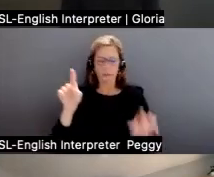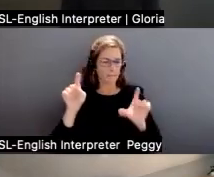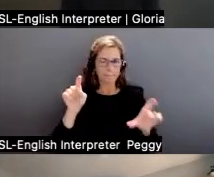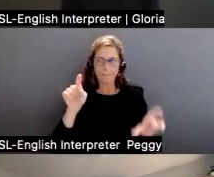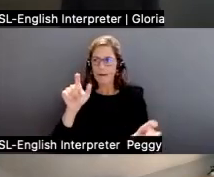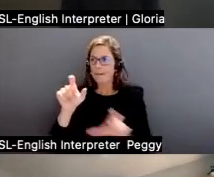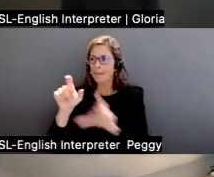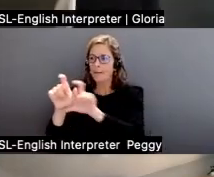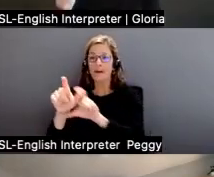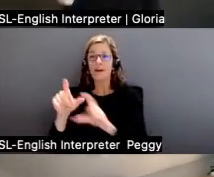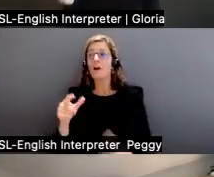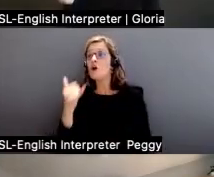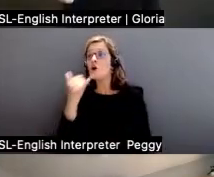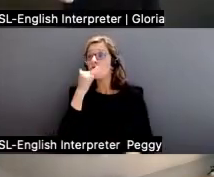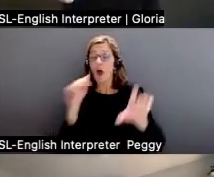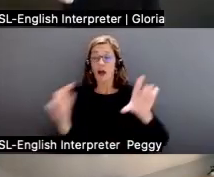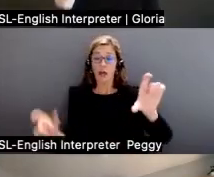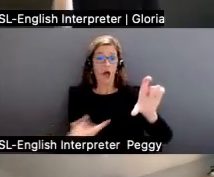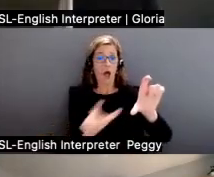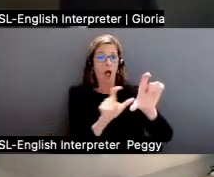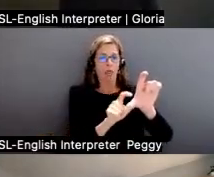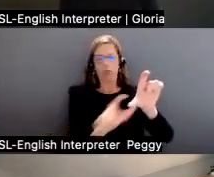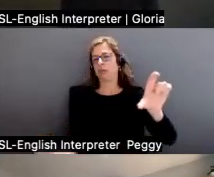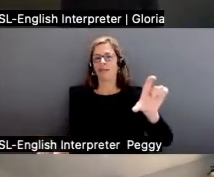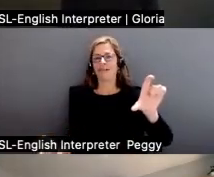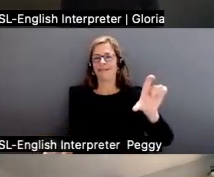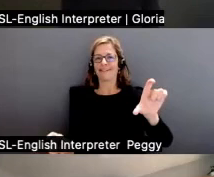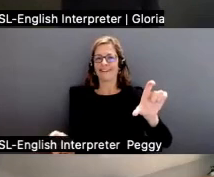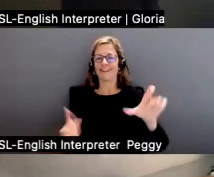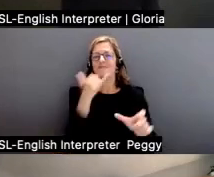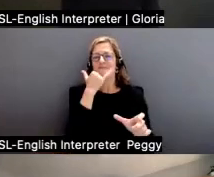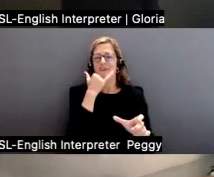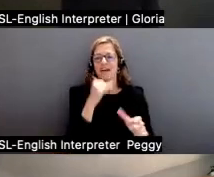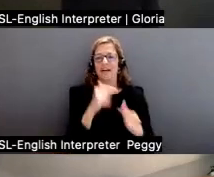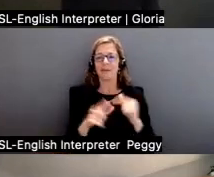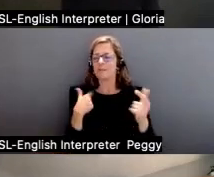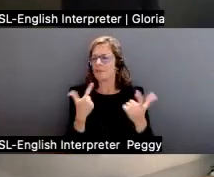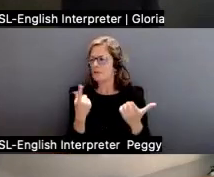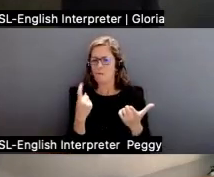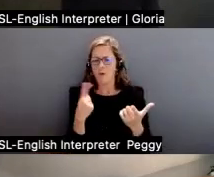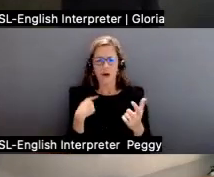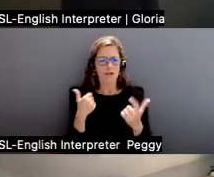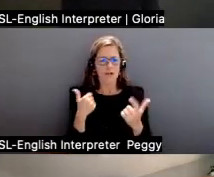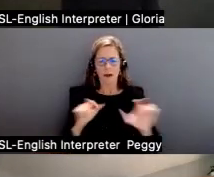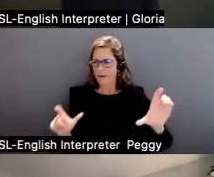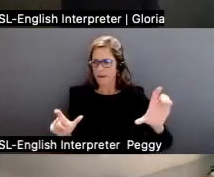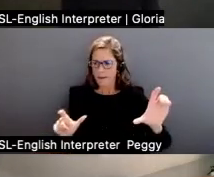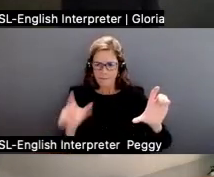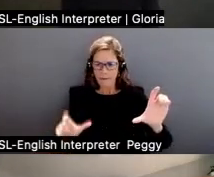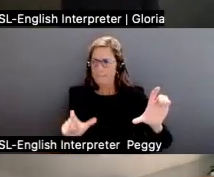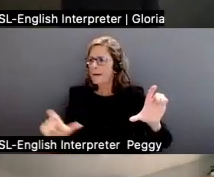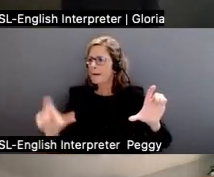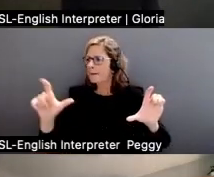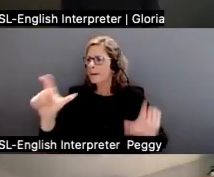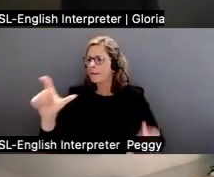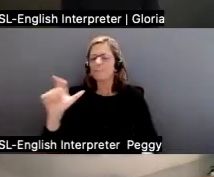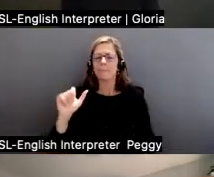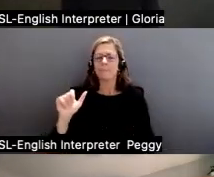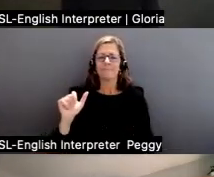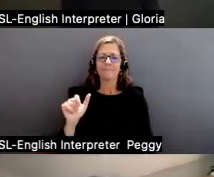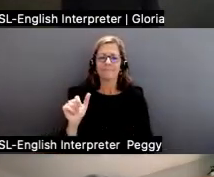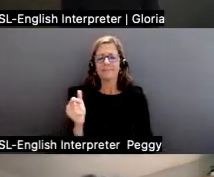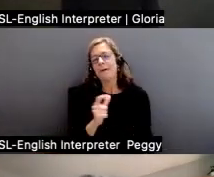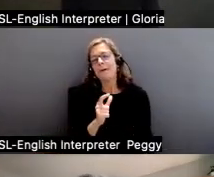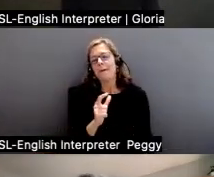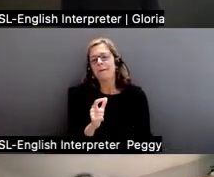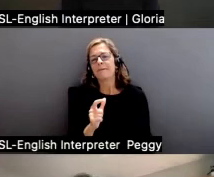wrong, the system will tell me, no, that's wrong, but I can do it one more time. It tells me it's right. And the final one. So it is